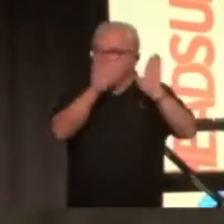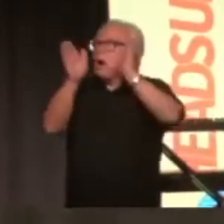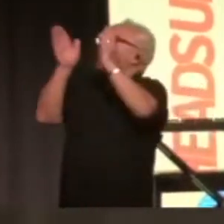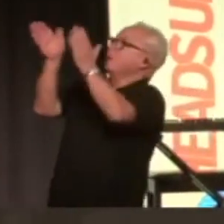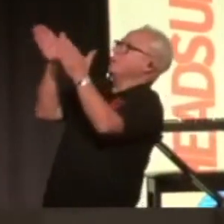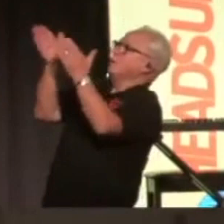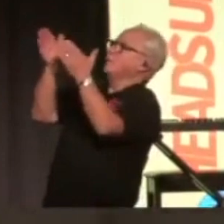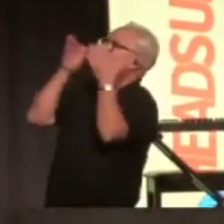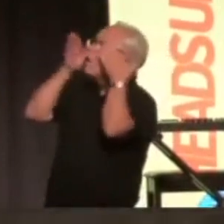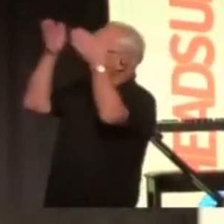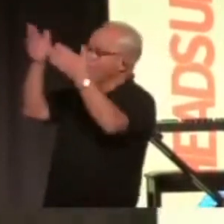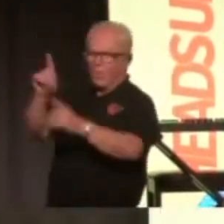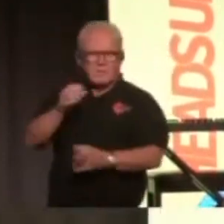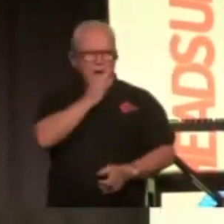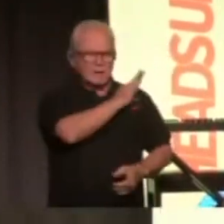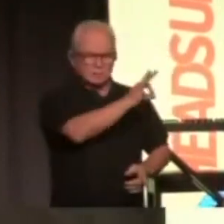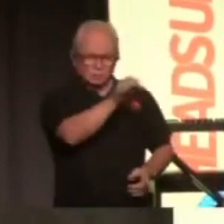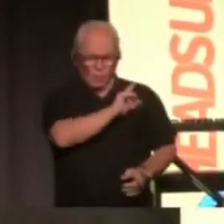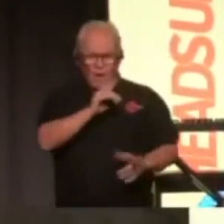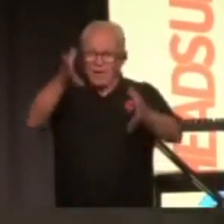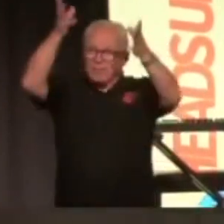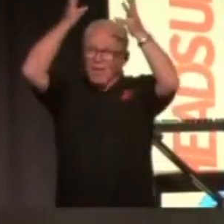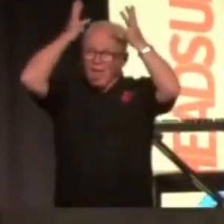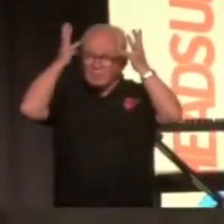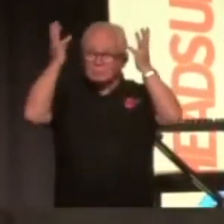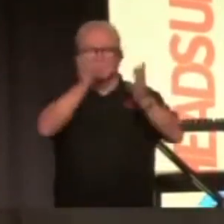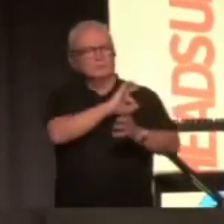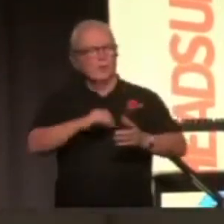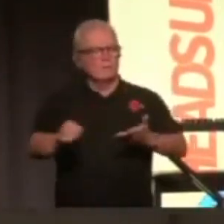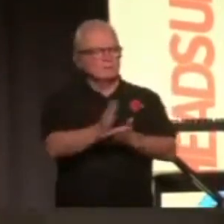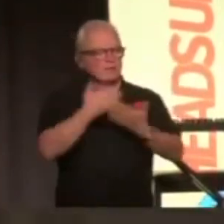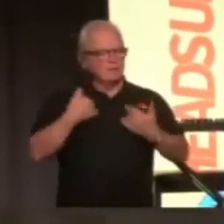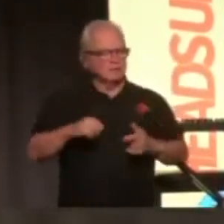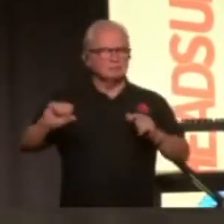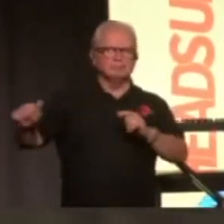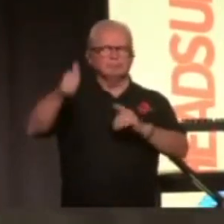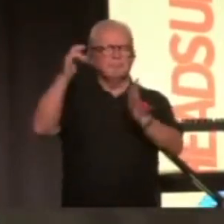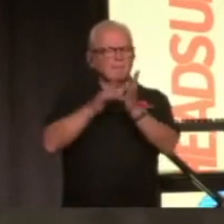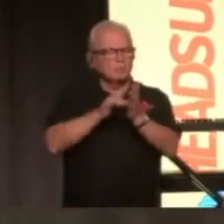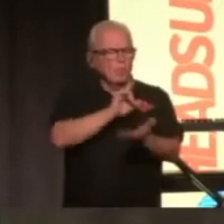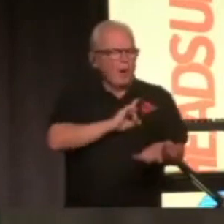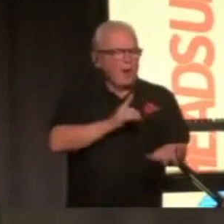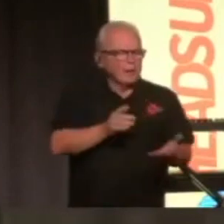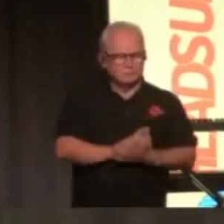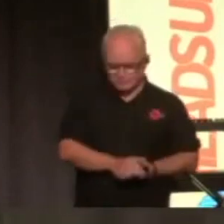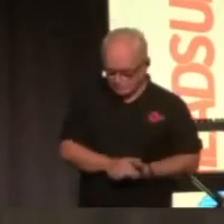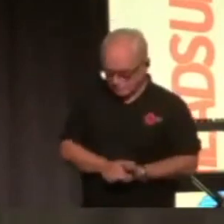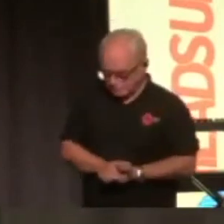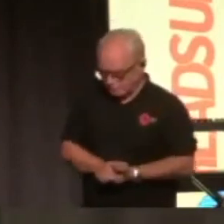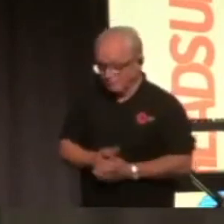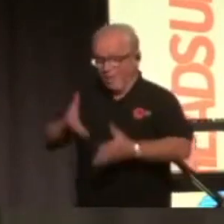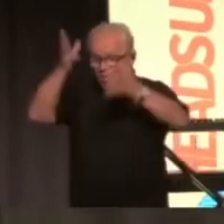Why is the helmet of salvation so important? What is it about